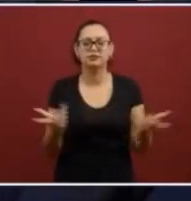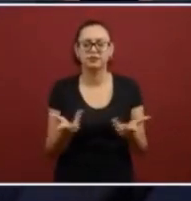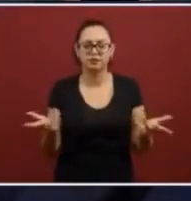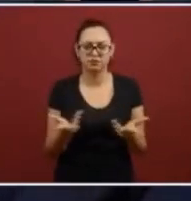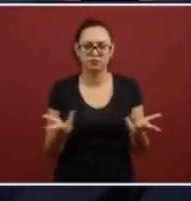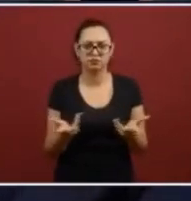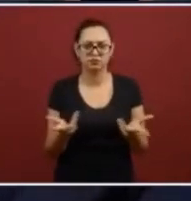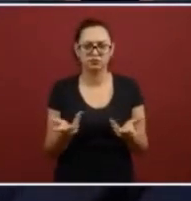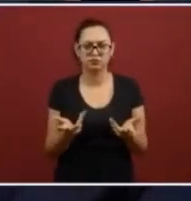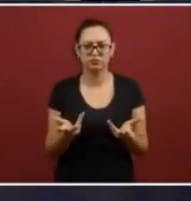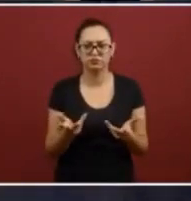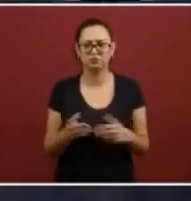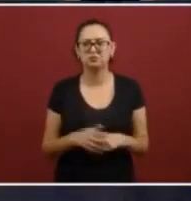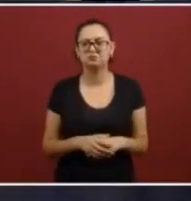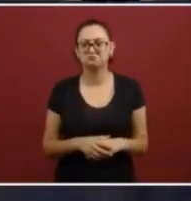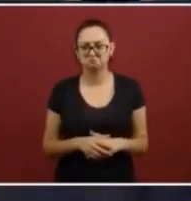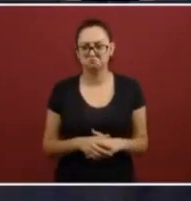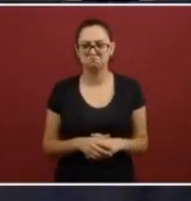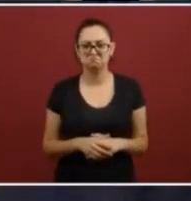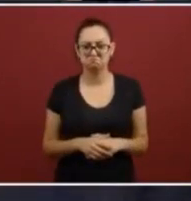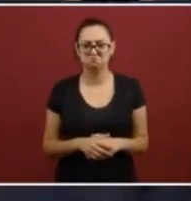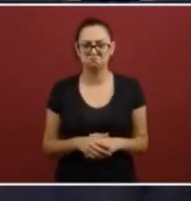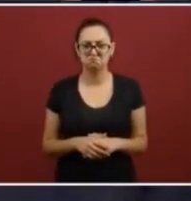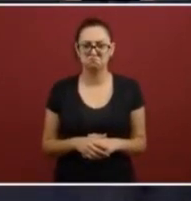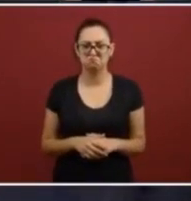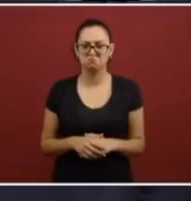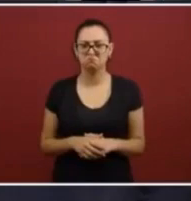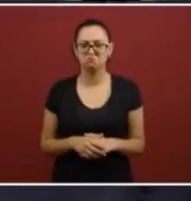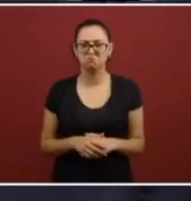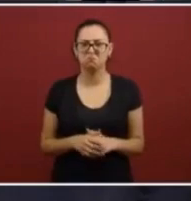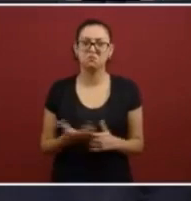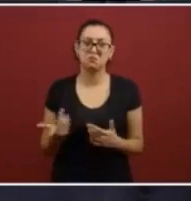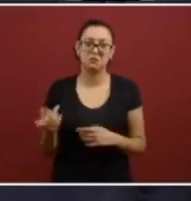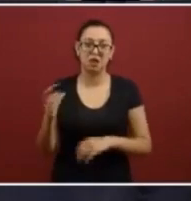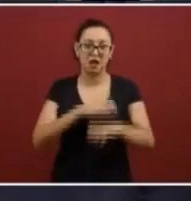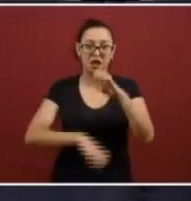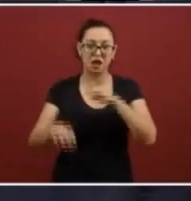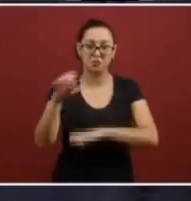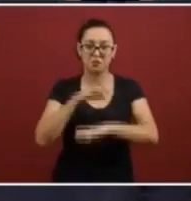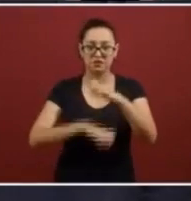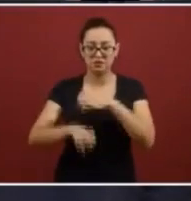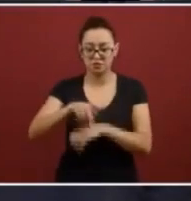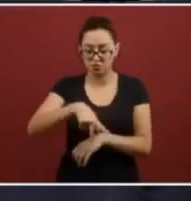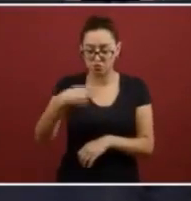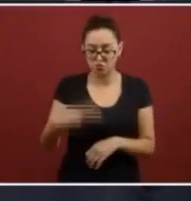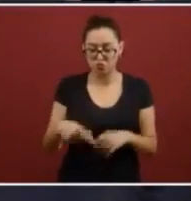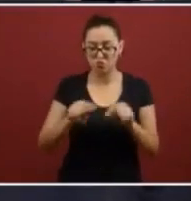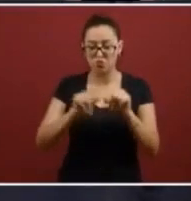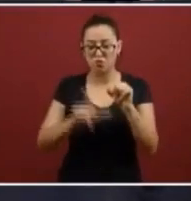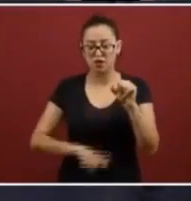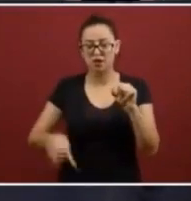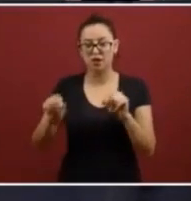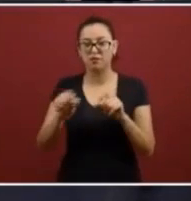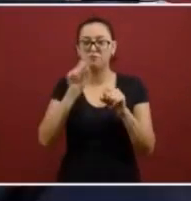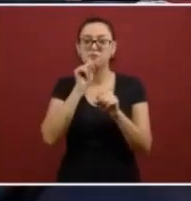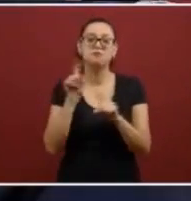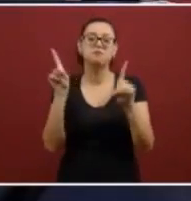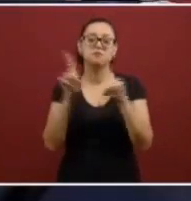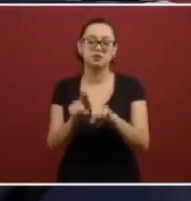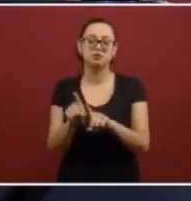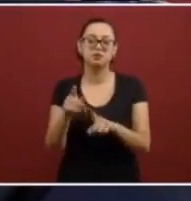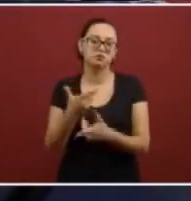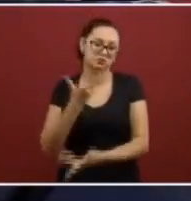una demanda some kind of que a tiene que ver con demand las empresas has de to do México, with the incluso factories in con Mexico, los que